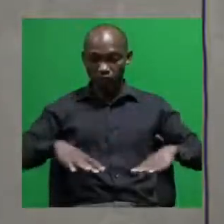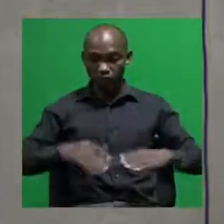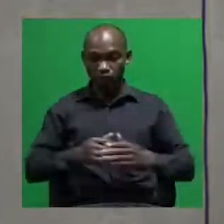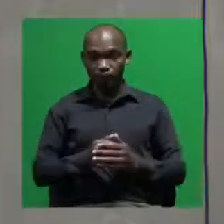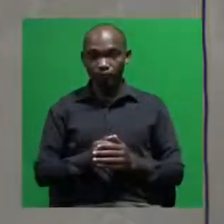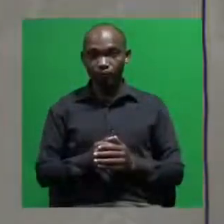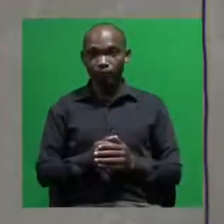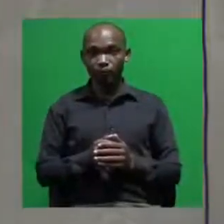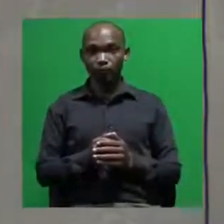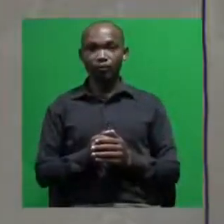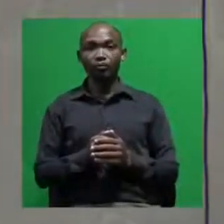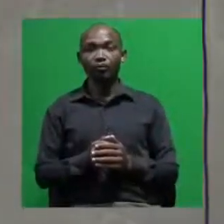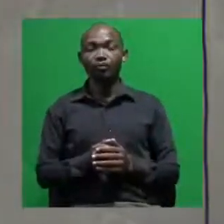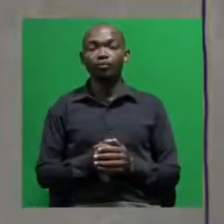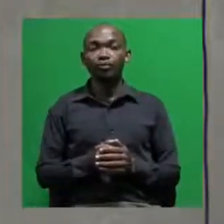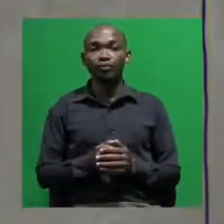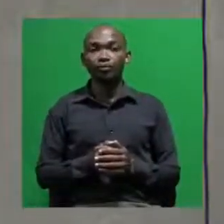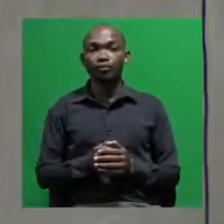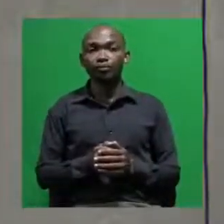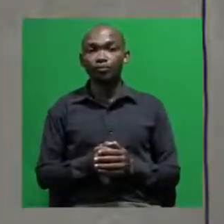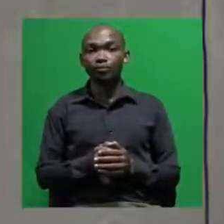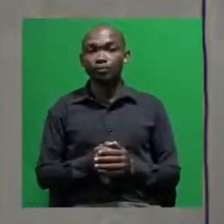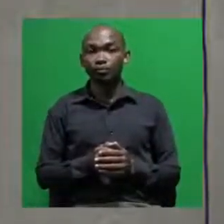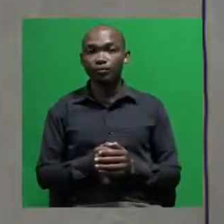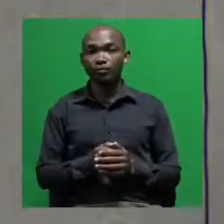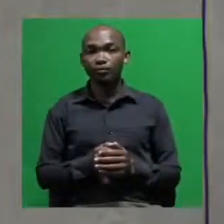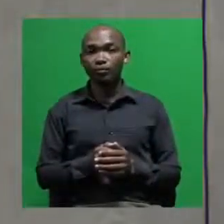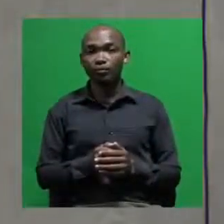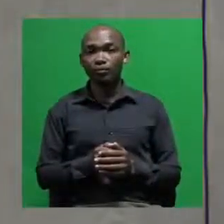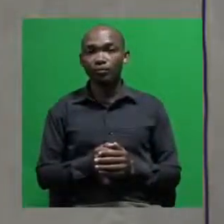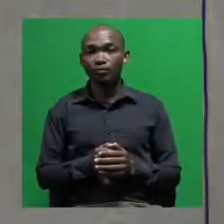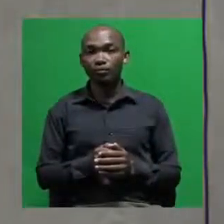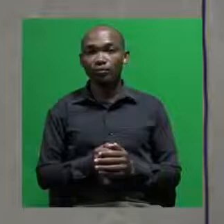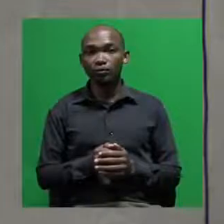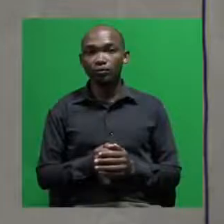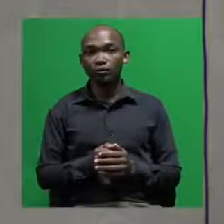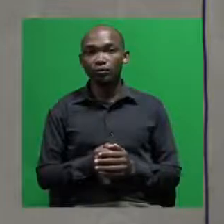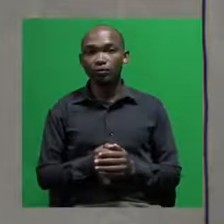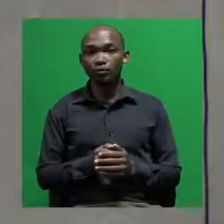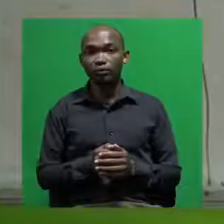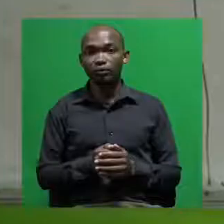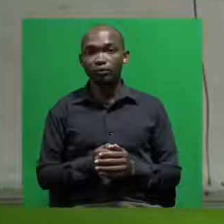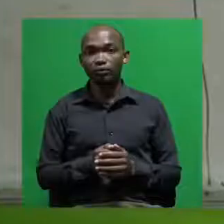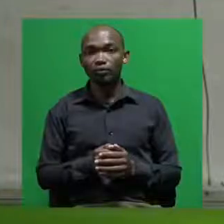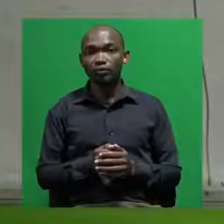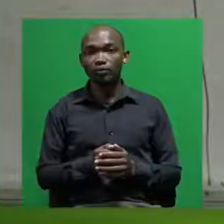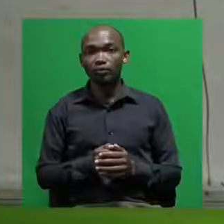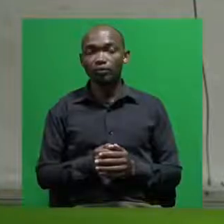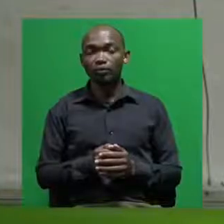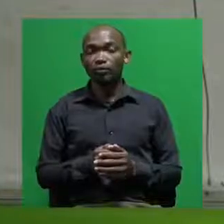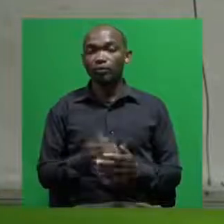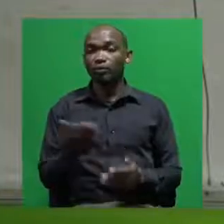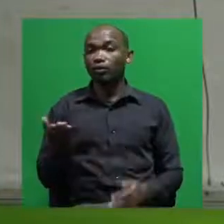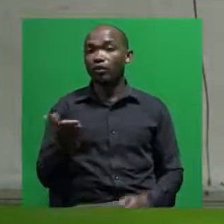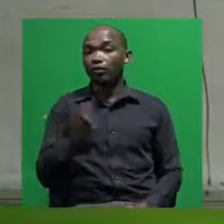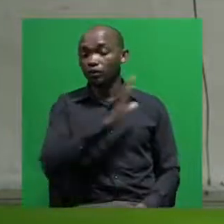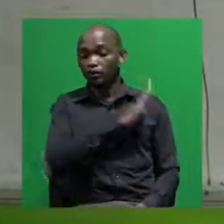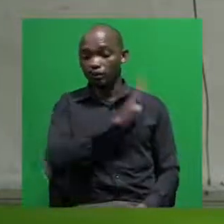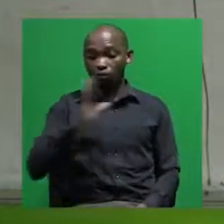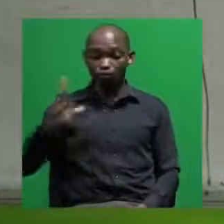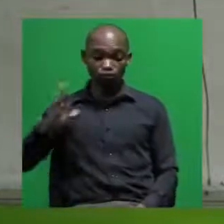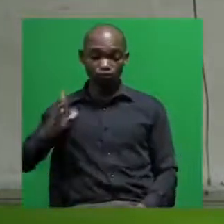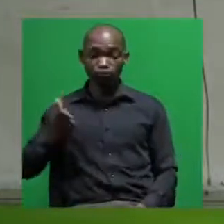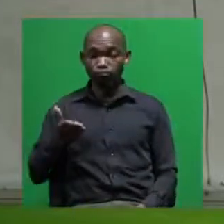So that is the first way that we can define the concept or the meaning of